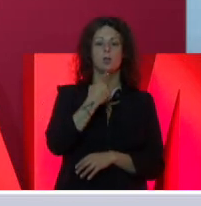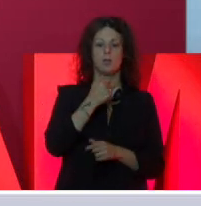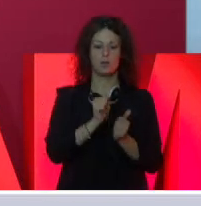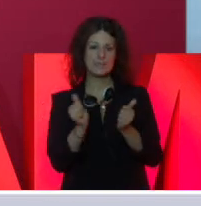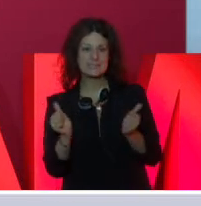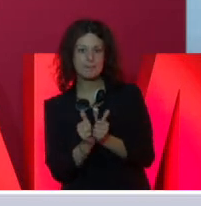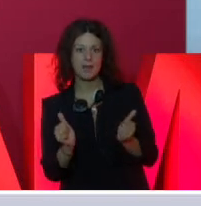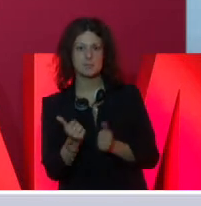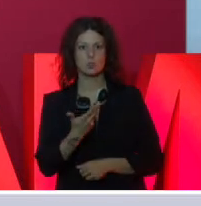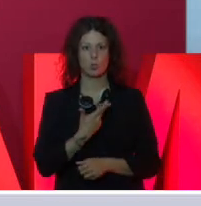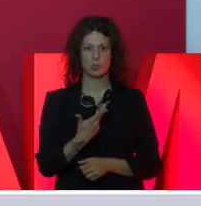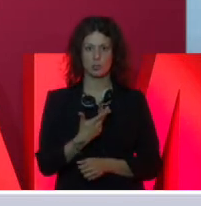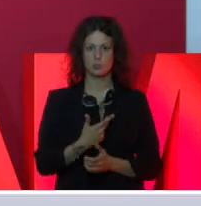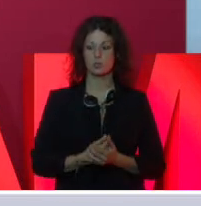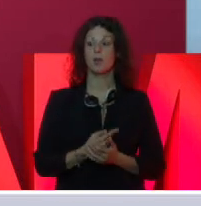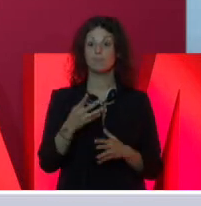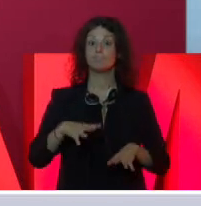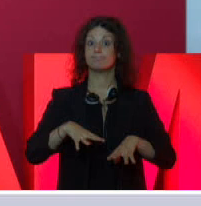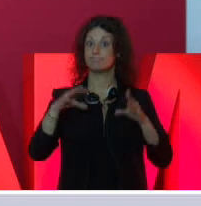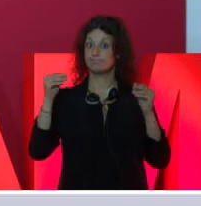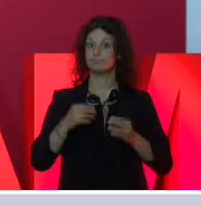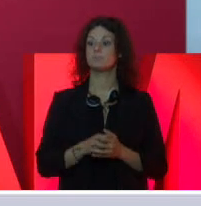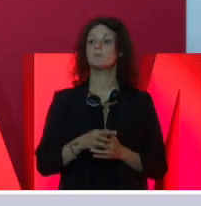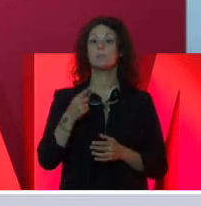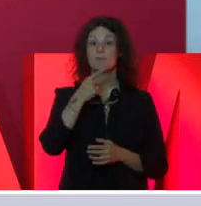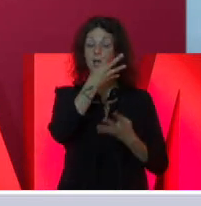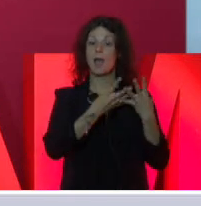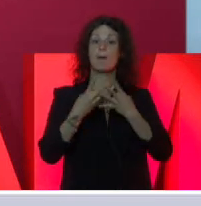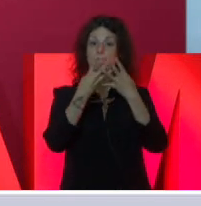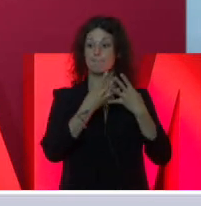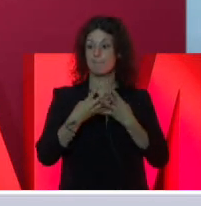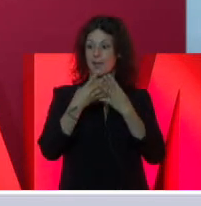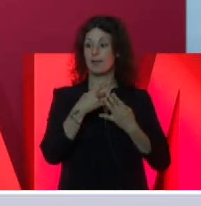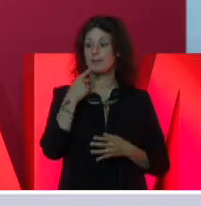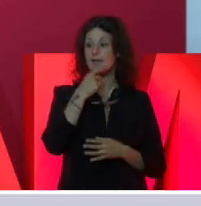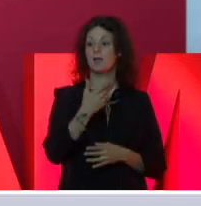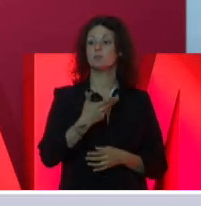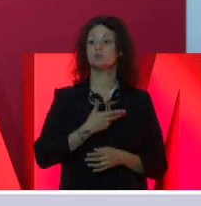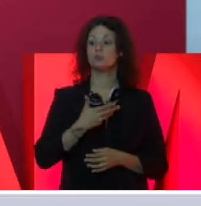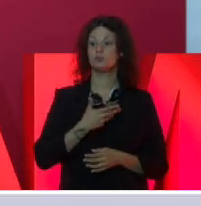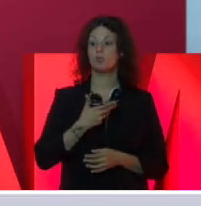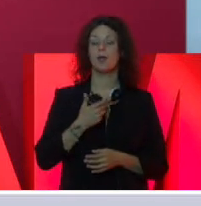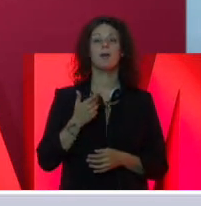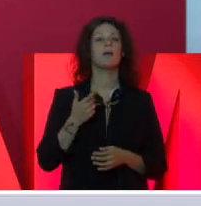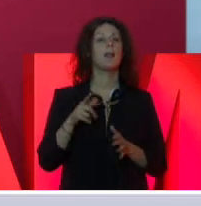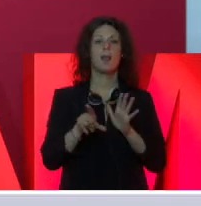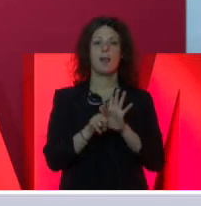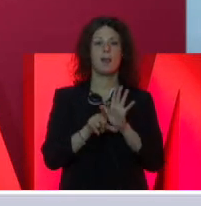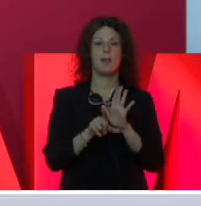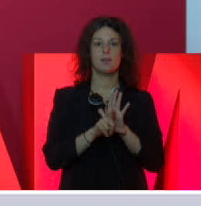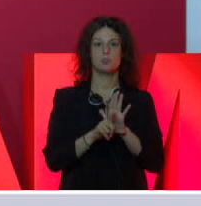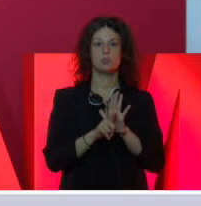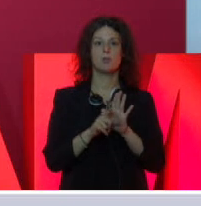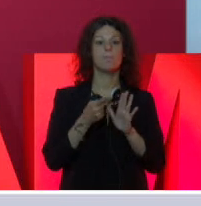a practice that is prohibited in the States. There is a law prohibiting redlining, that is to say, granting